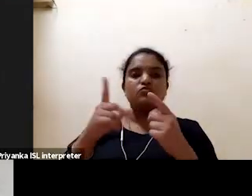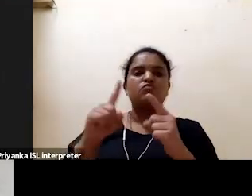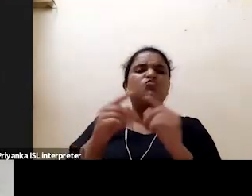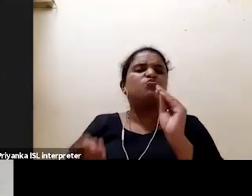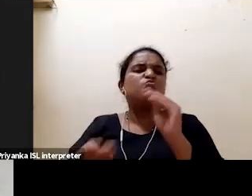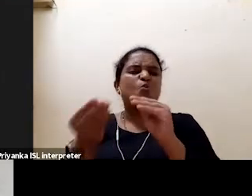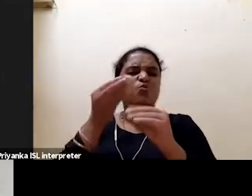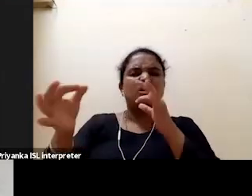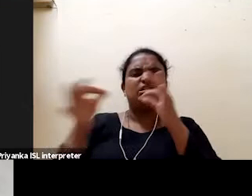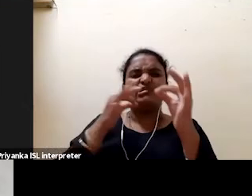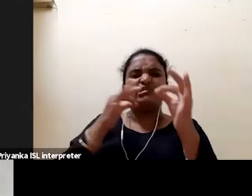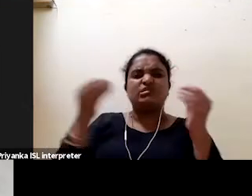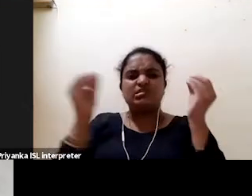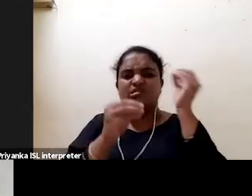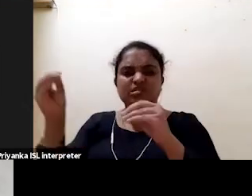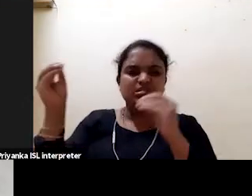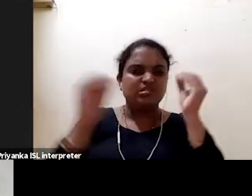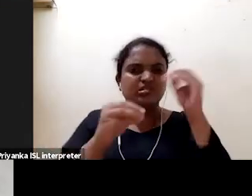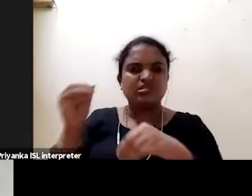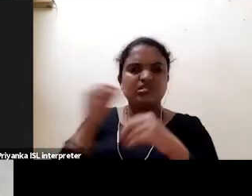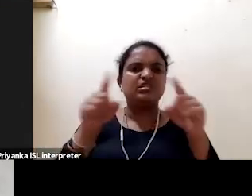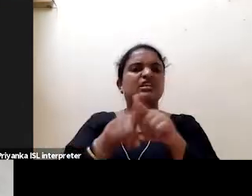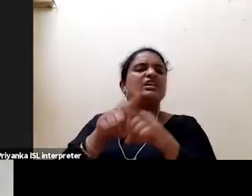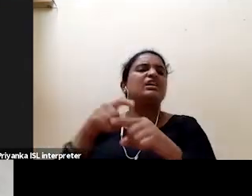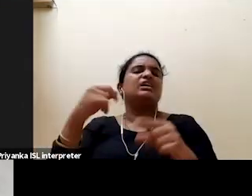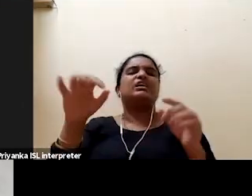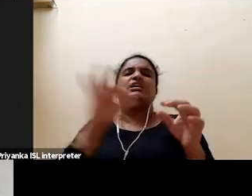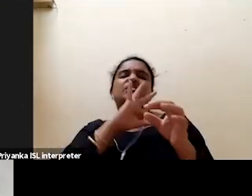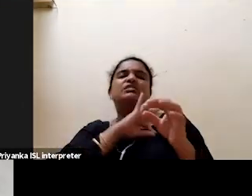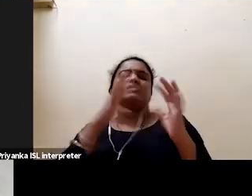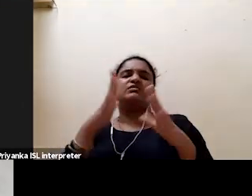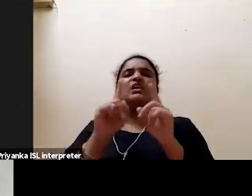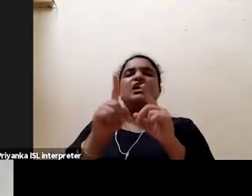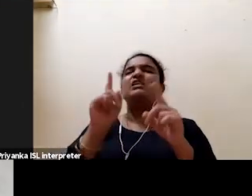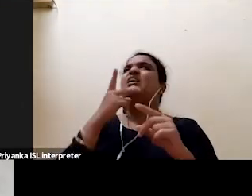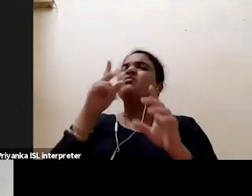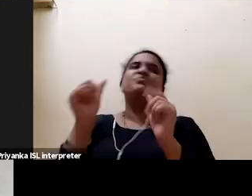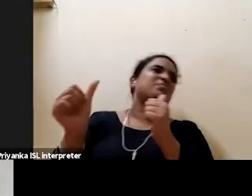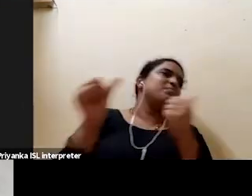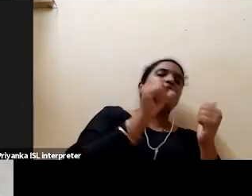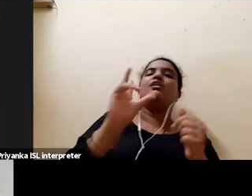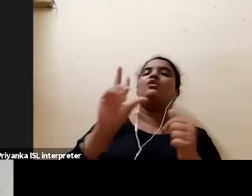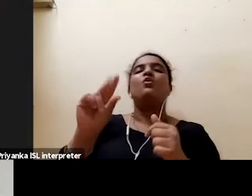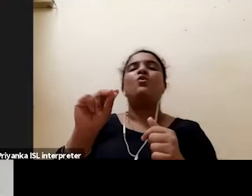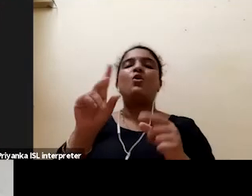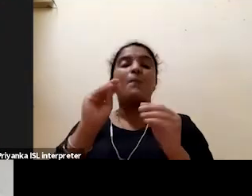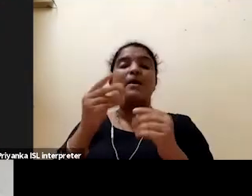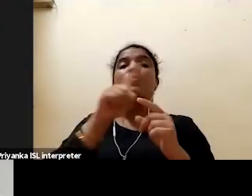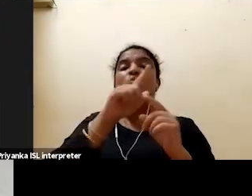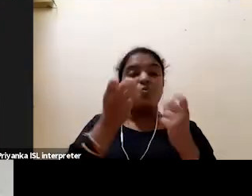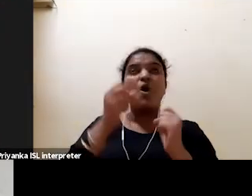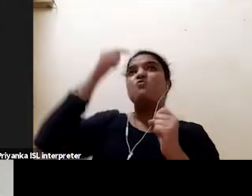in the beginning, someone may just lose interest and hit the dreaded back button. You don't want that to happen. You want your audience to read your whole